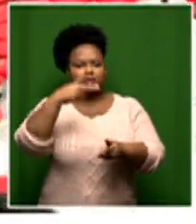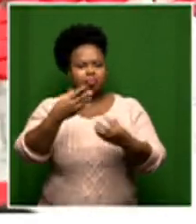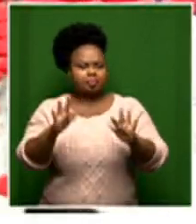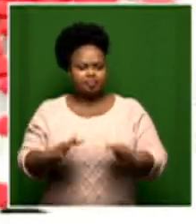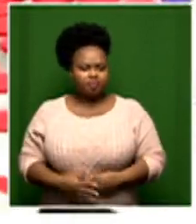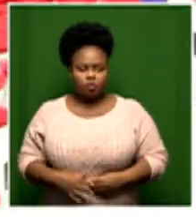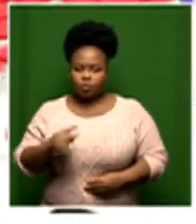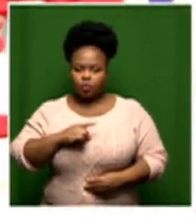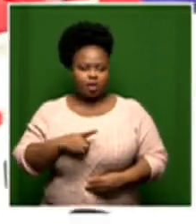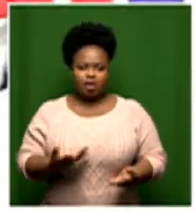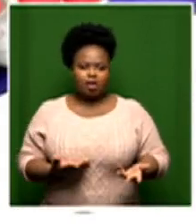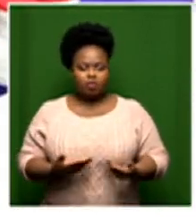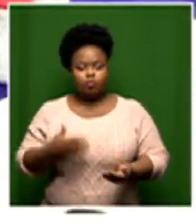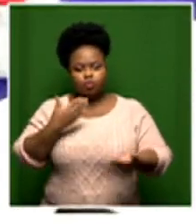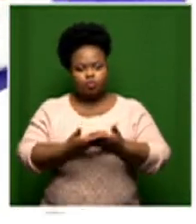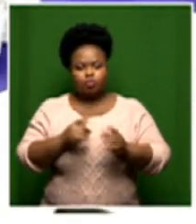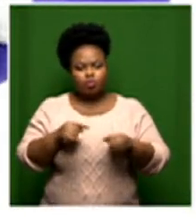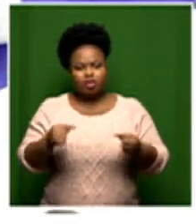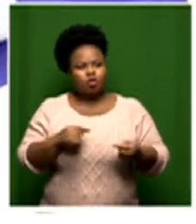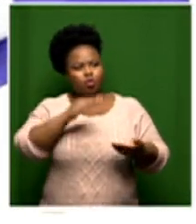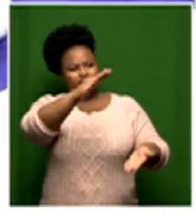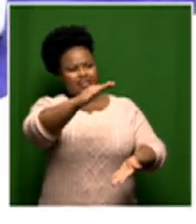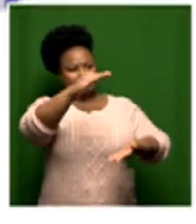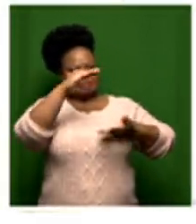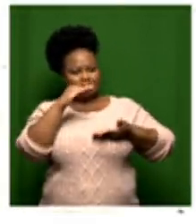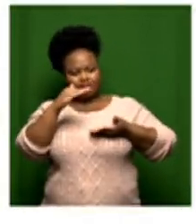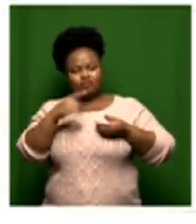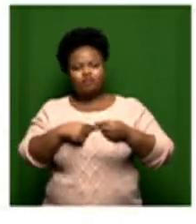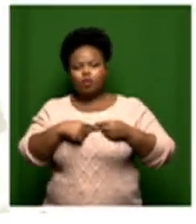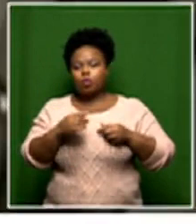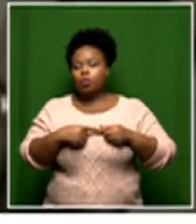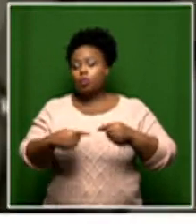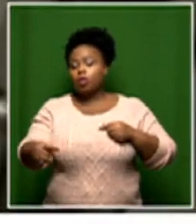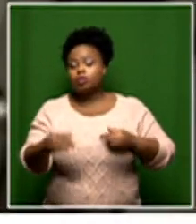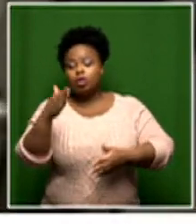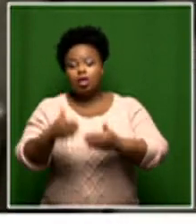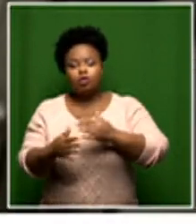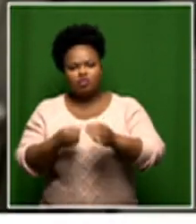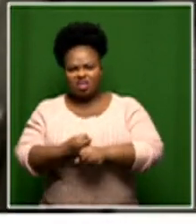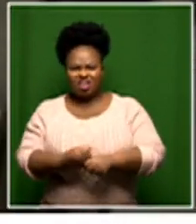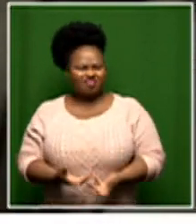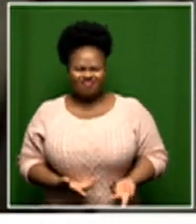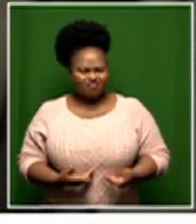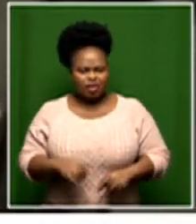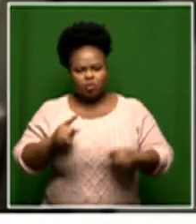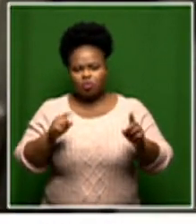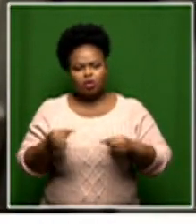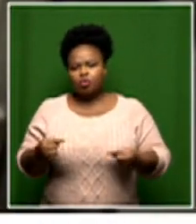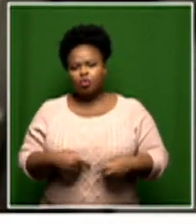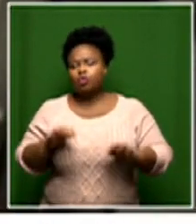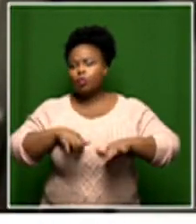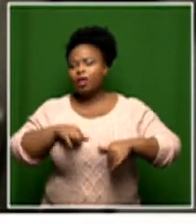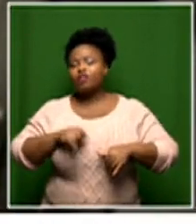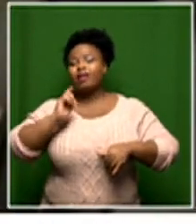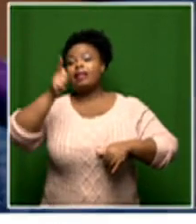enough stock to last till the end of the year. We're not waiting for someone who's going to deliver at the end of December next year. So we're saying, no, we